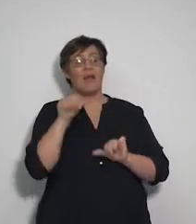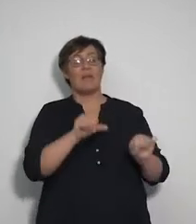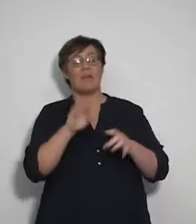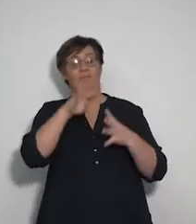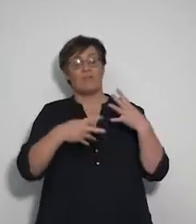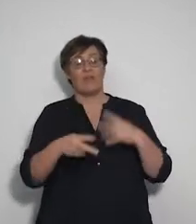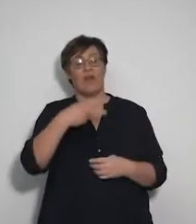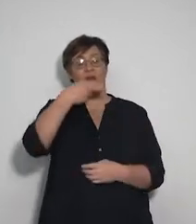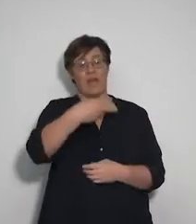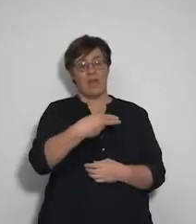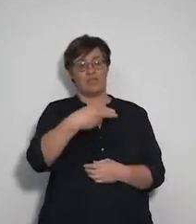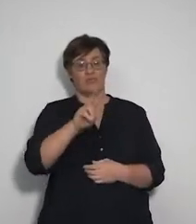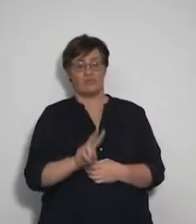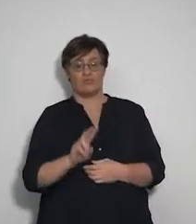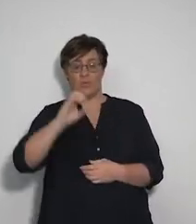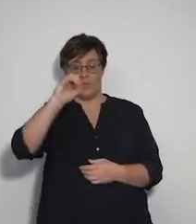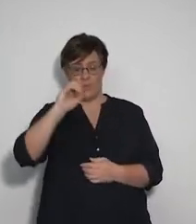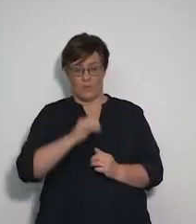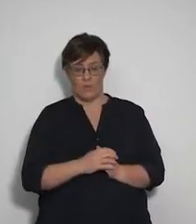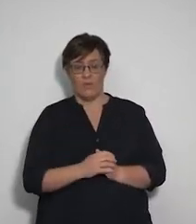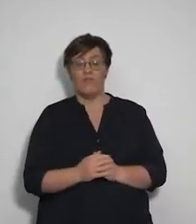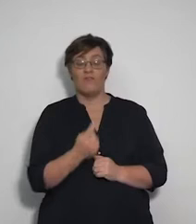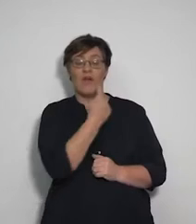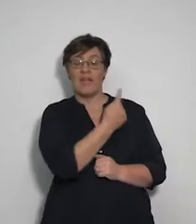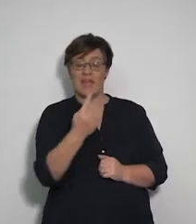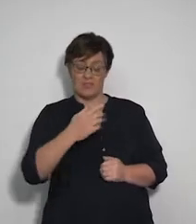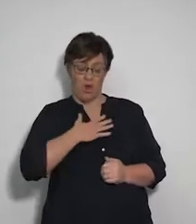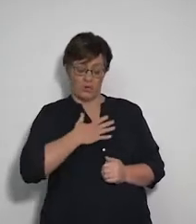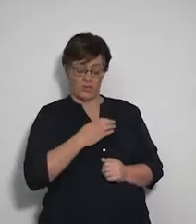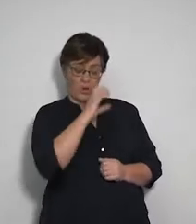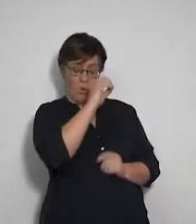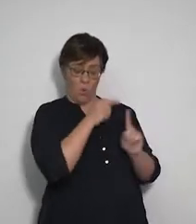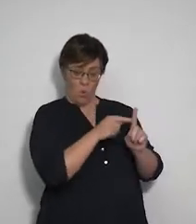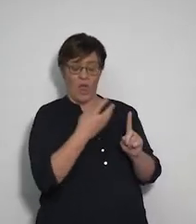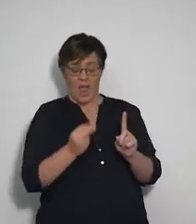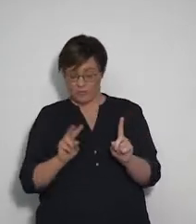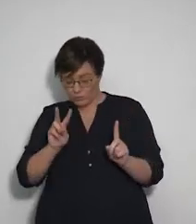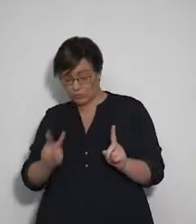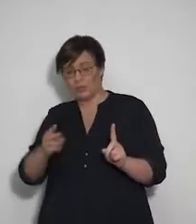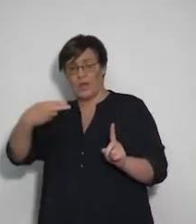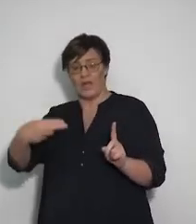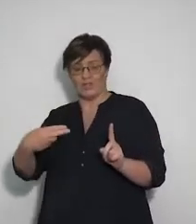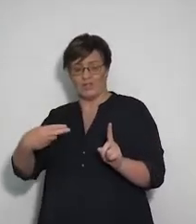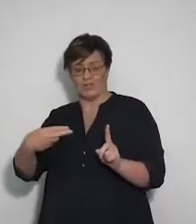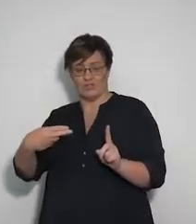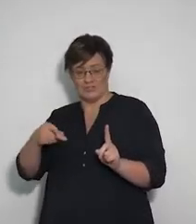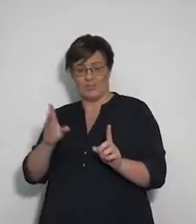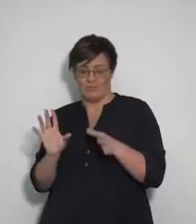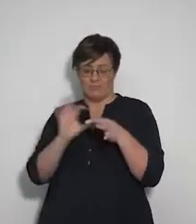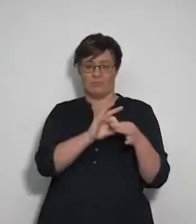formula H2O. So it means for every oxygen atom, there are 2 hydrogen atoms